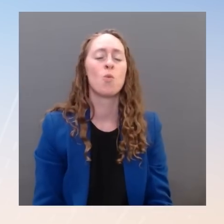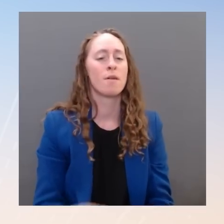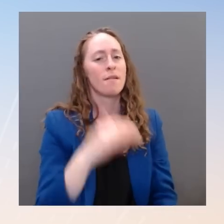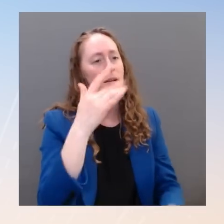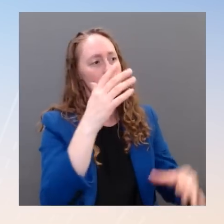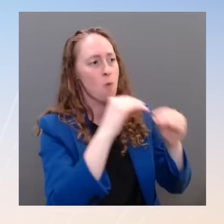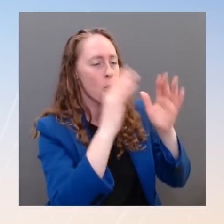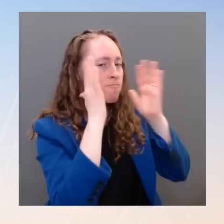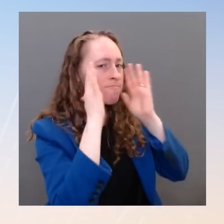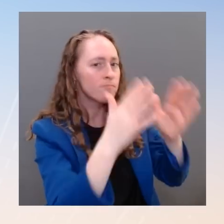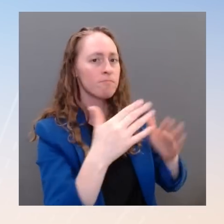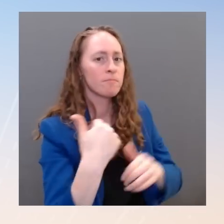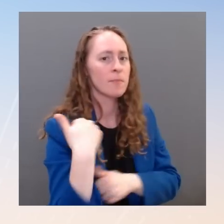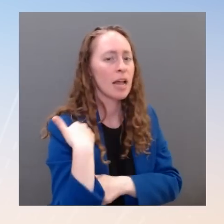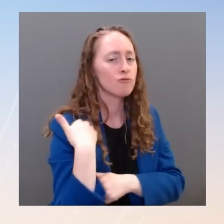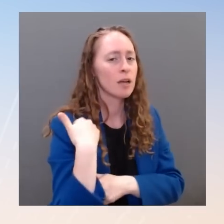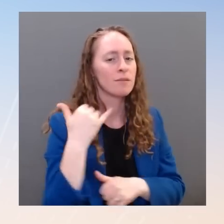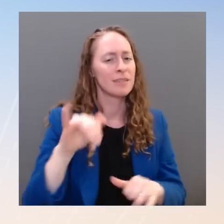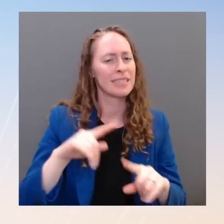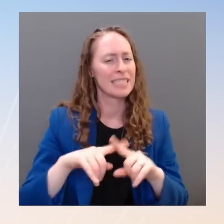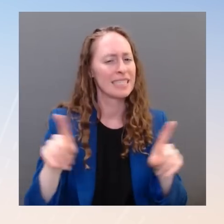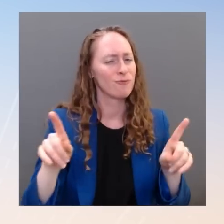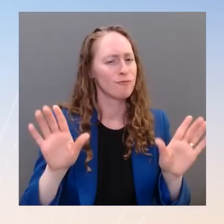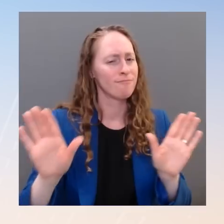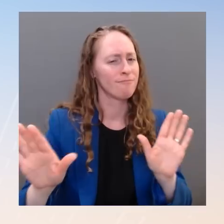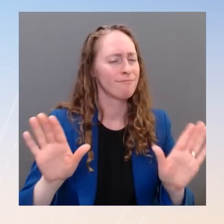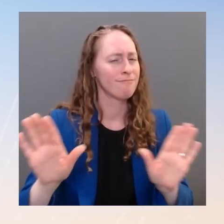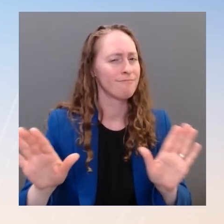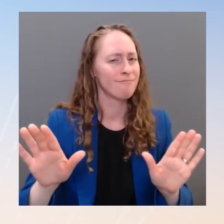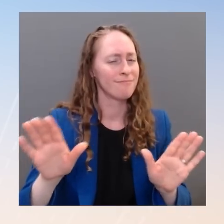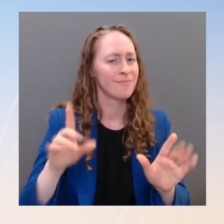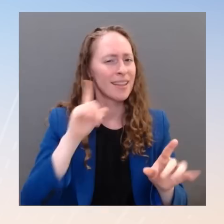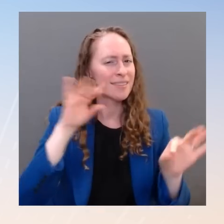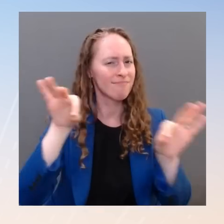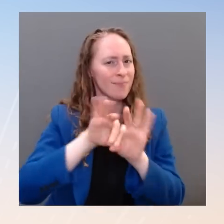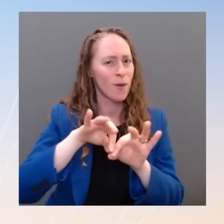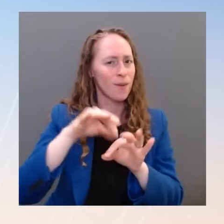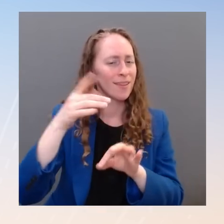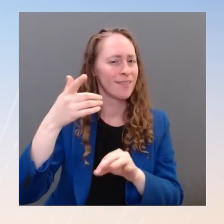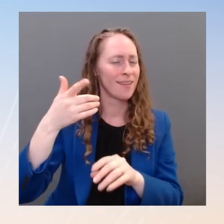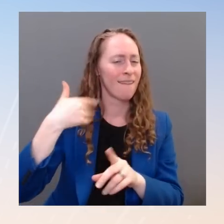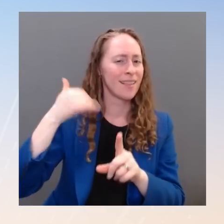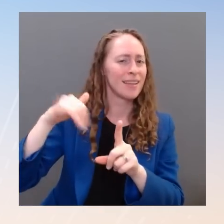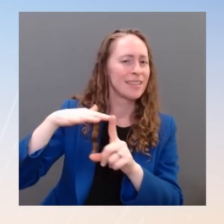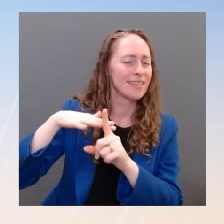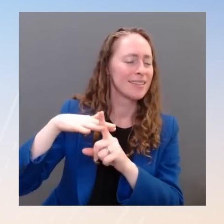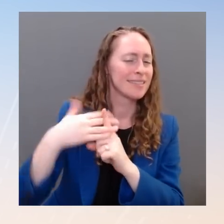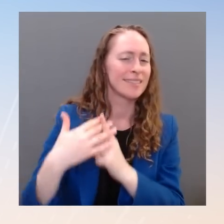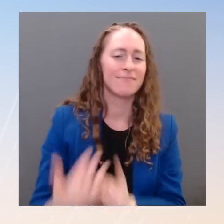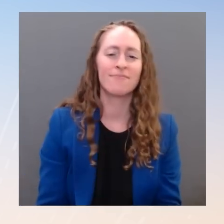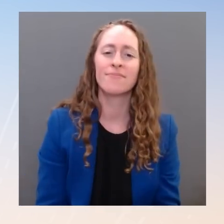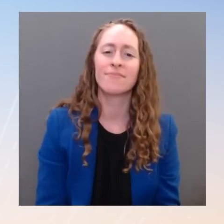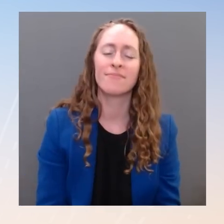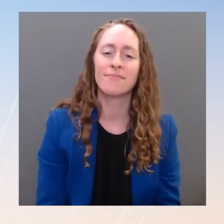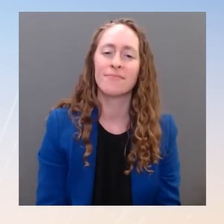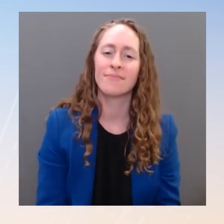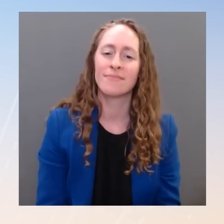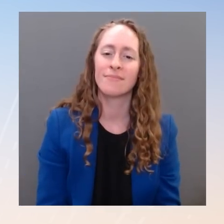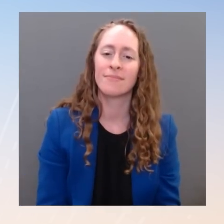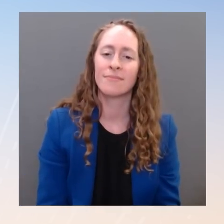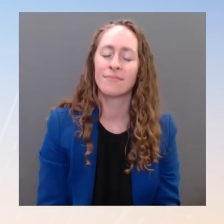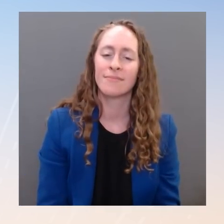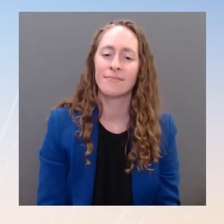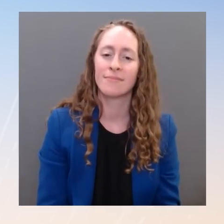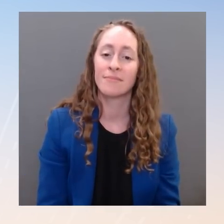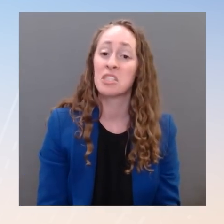important context for everybody to consider. Still on Ukraine, there's no formal announcement as of right now about Jakarta